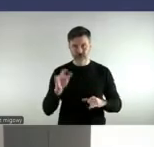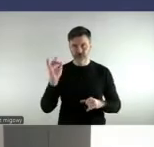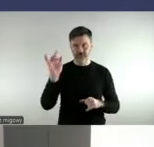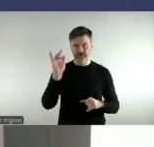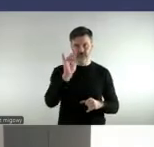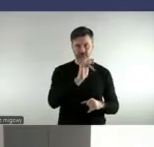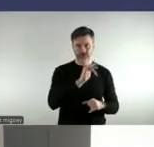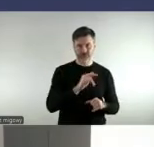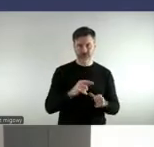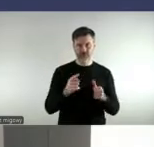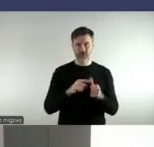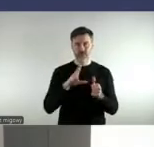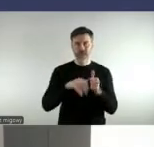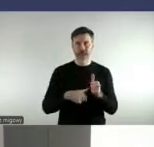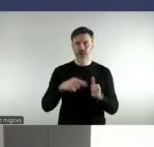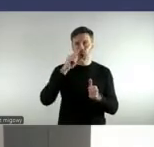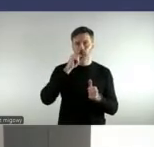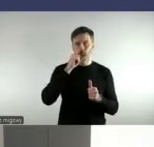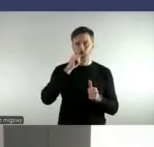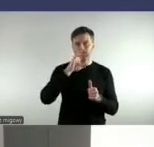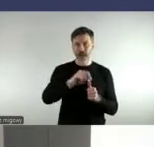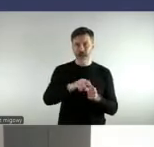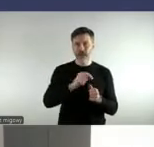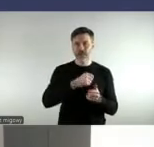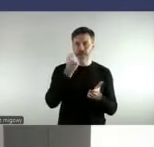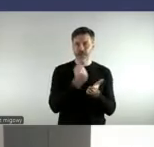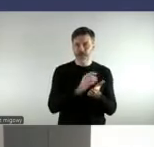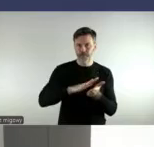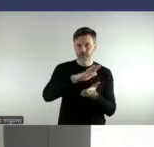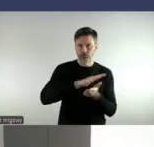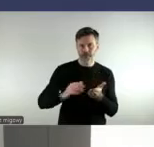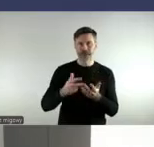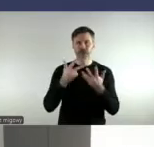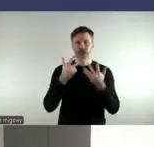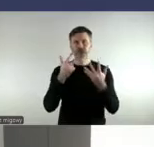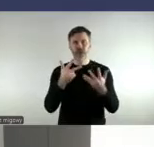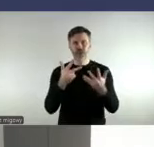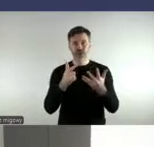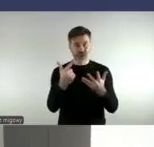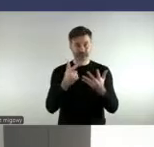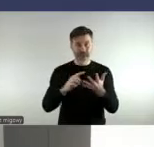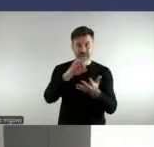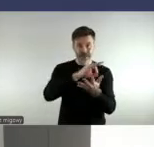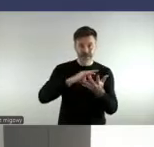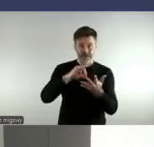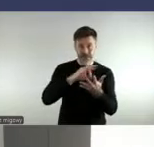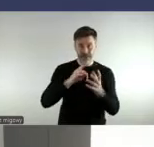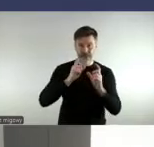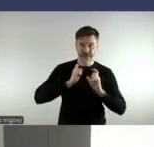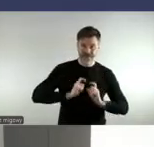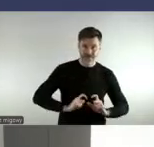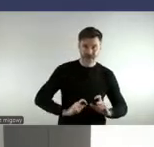of units of local government headed by the Opole city, with the city with district rights, 7